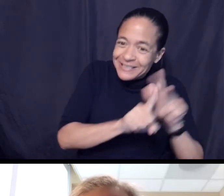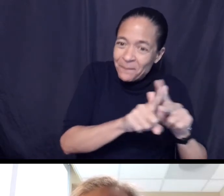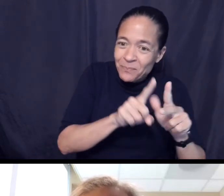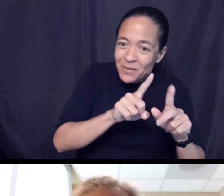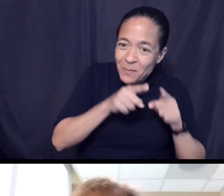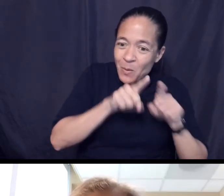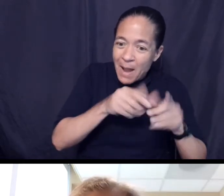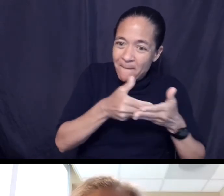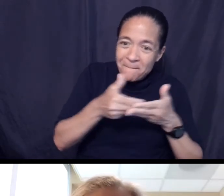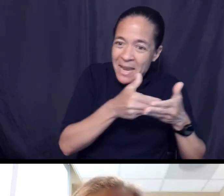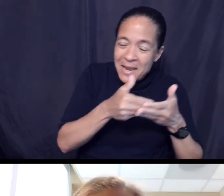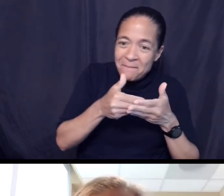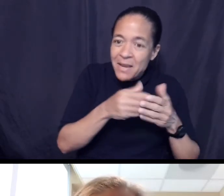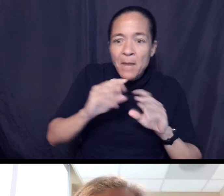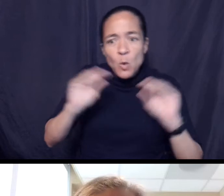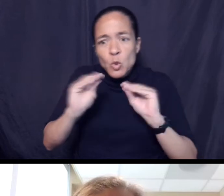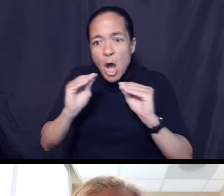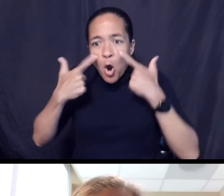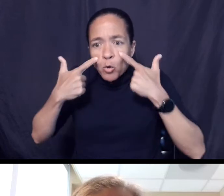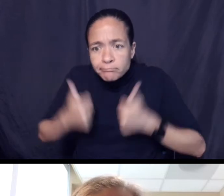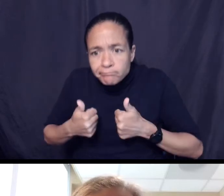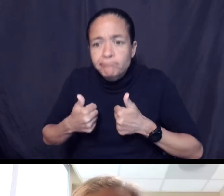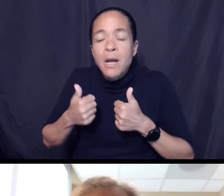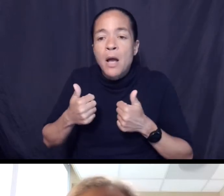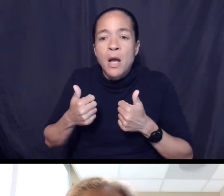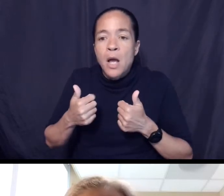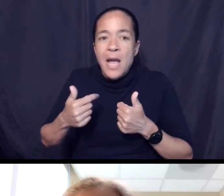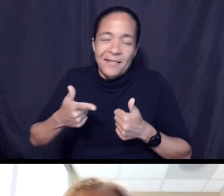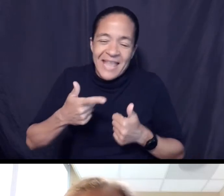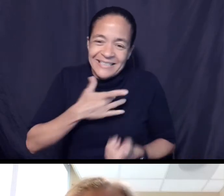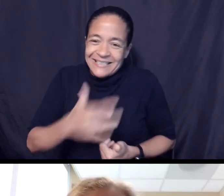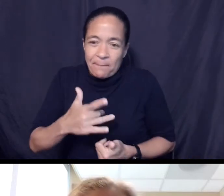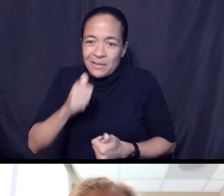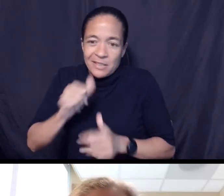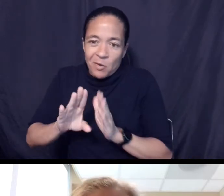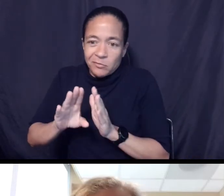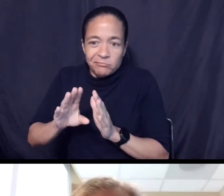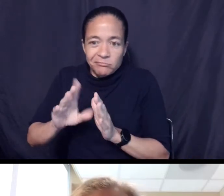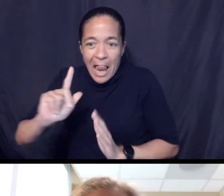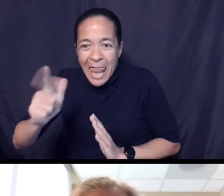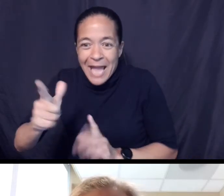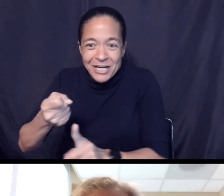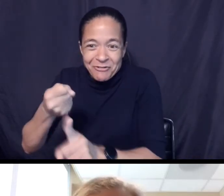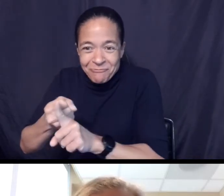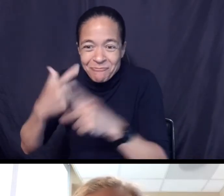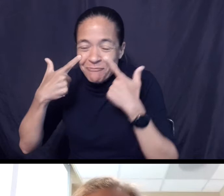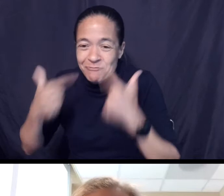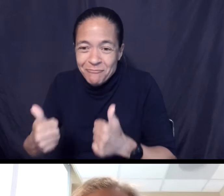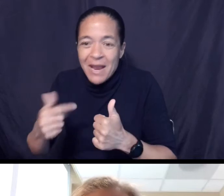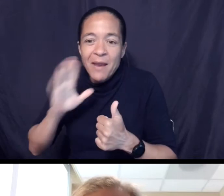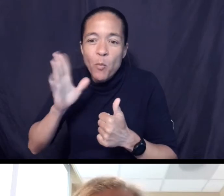infancy, they are unlikely to develop those later and therefore can maintain the same level of visual acuity of any